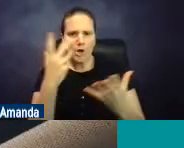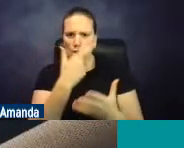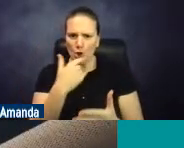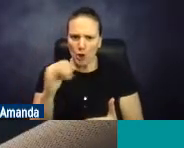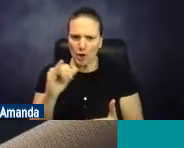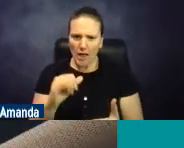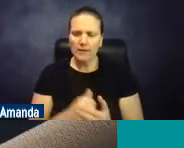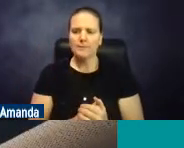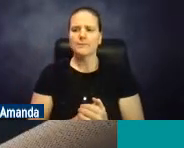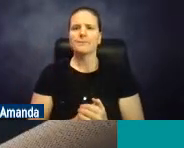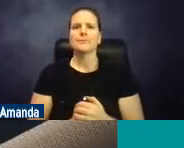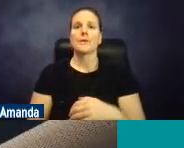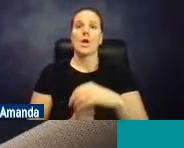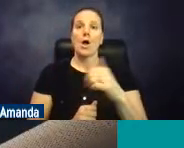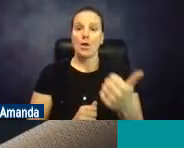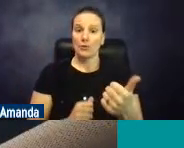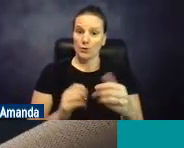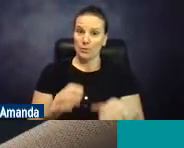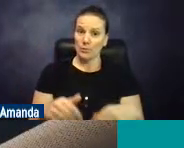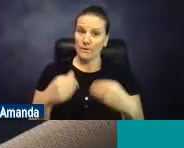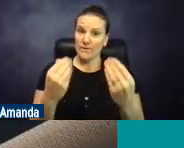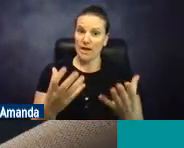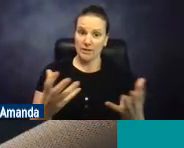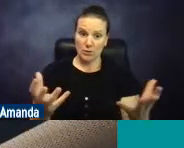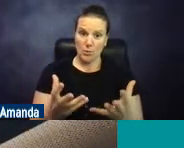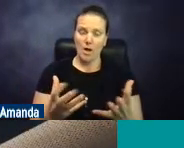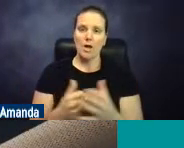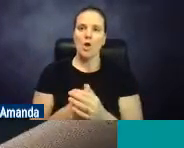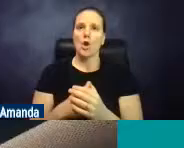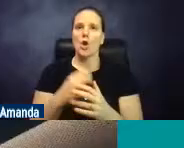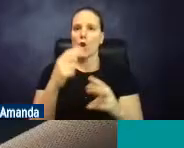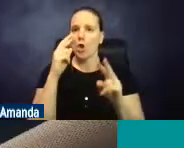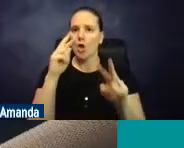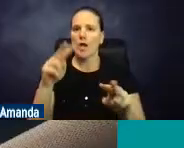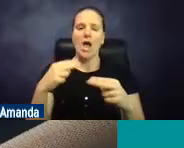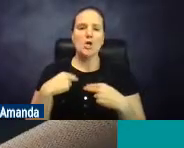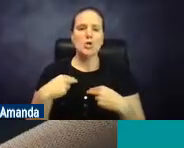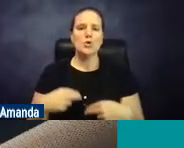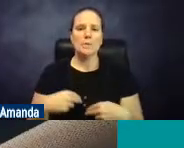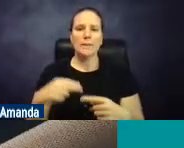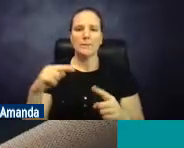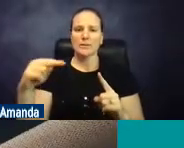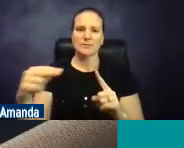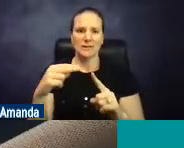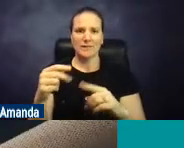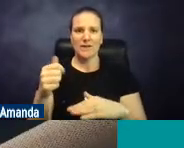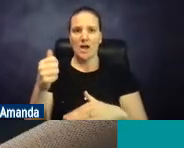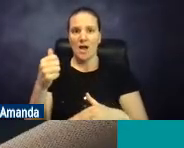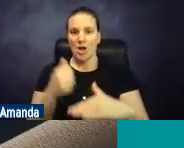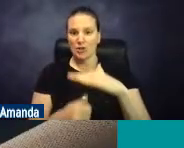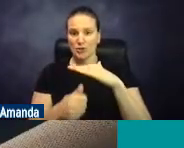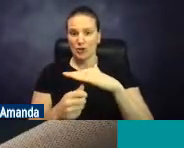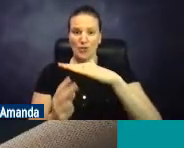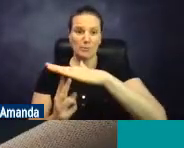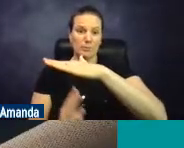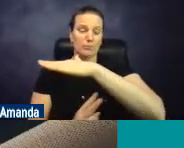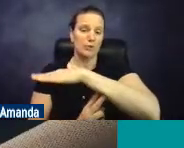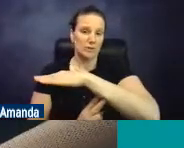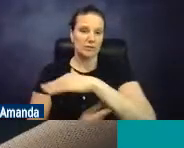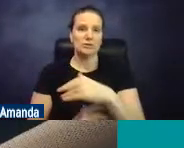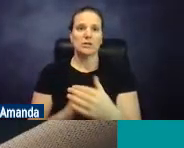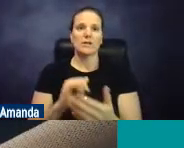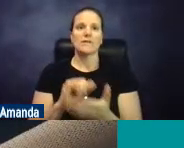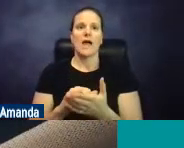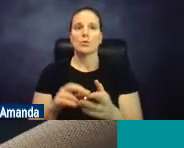Another perspective we provided was to look at how that human perspective might be underneath a bridge as a